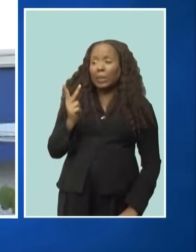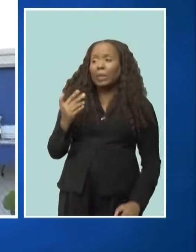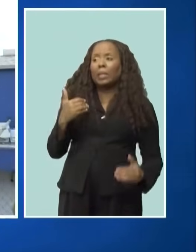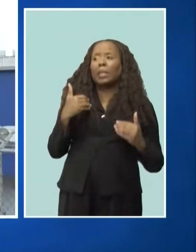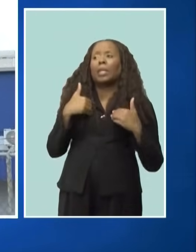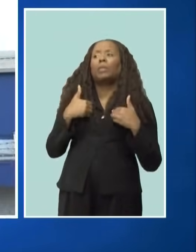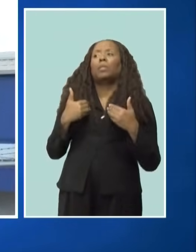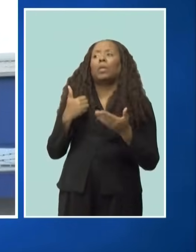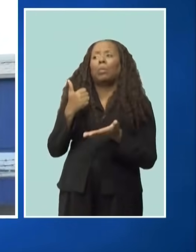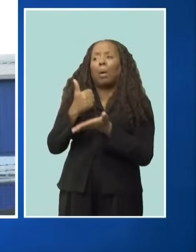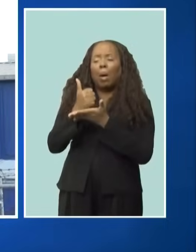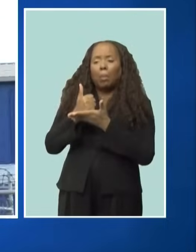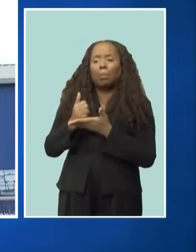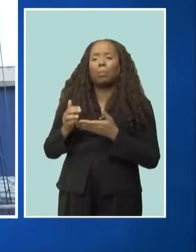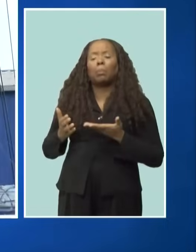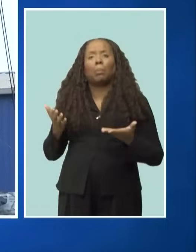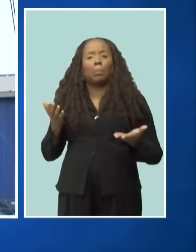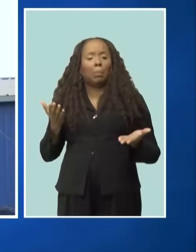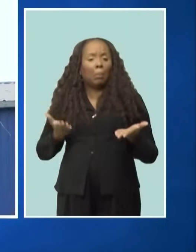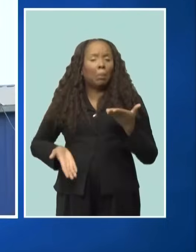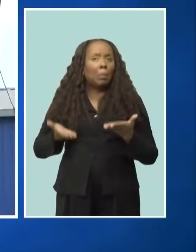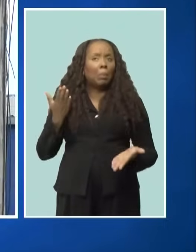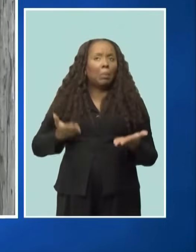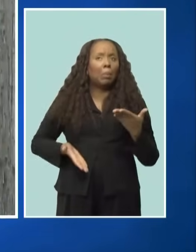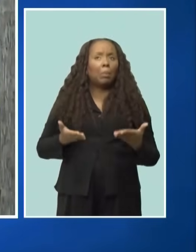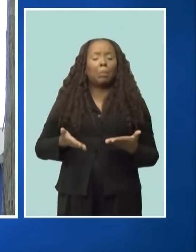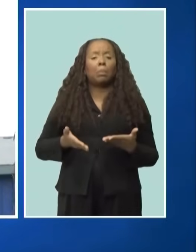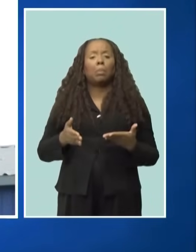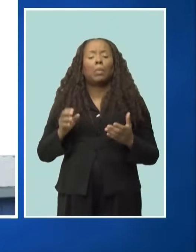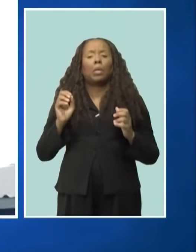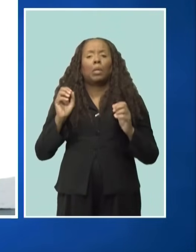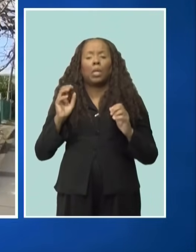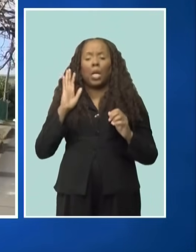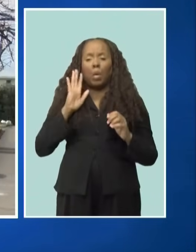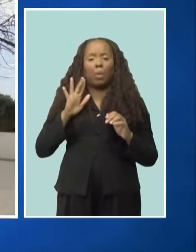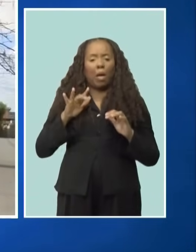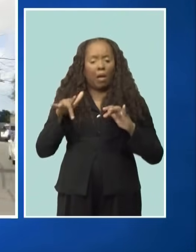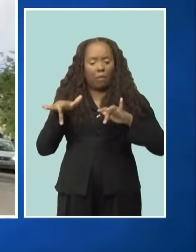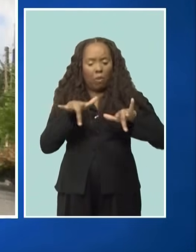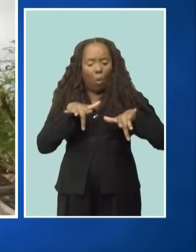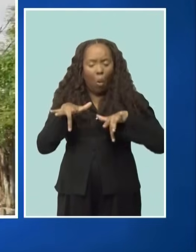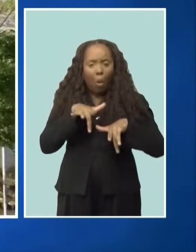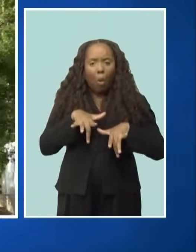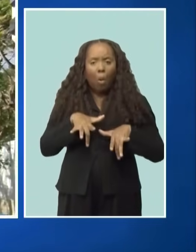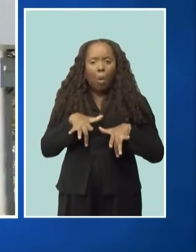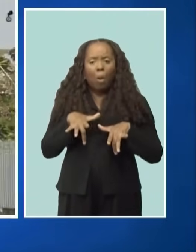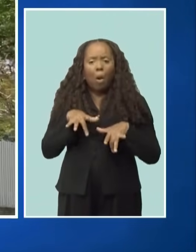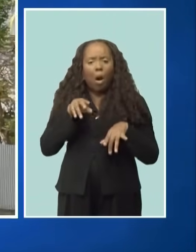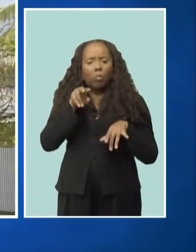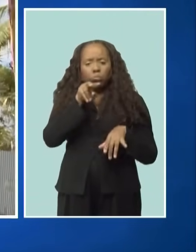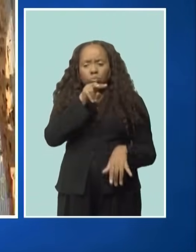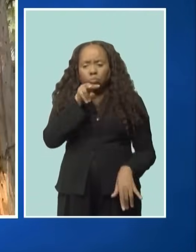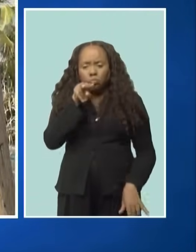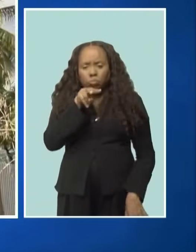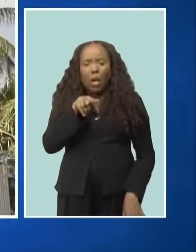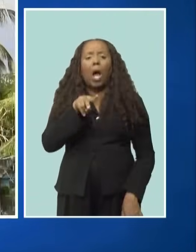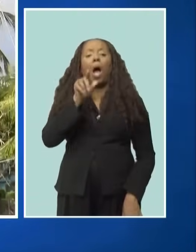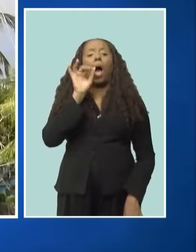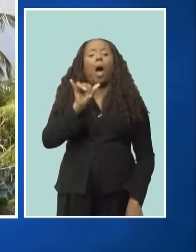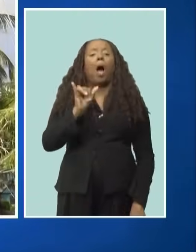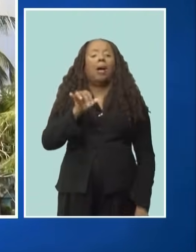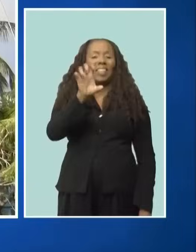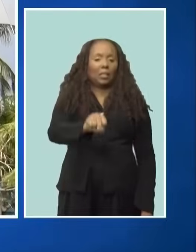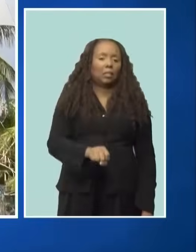put the road. They've got some sort of footage that they're able to look and see what's going on. I welcome the cameras all over the